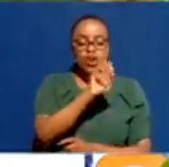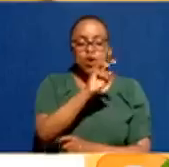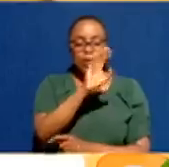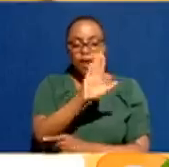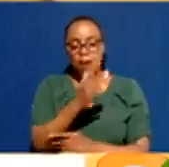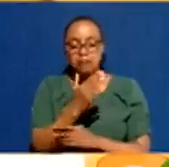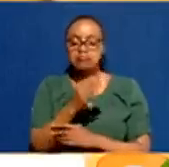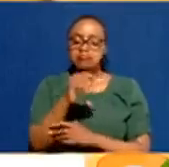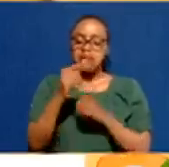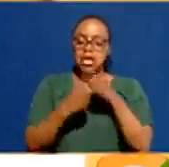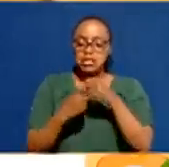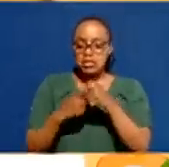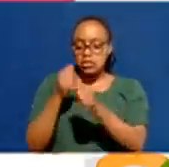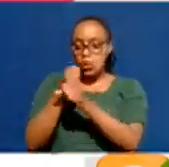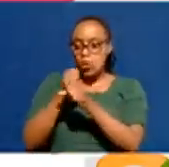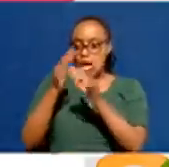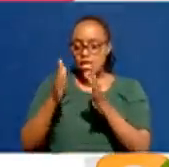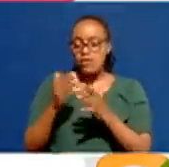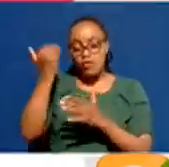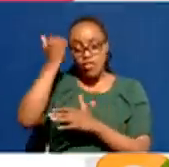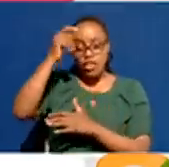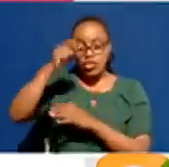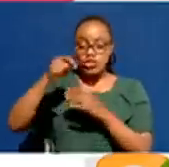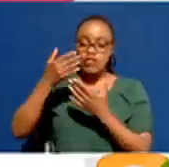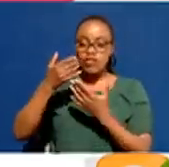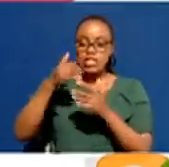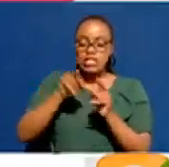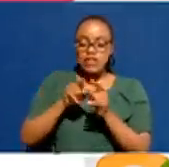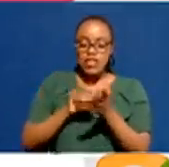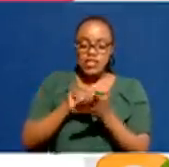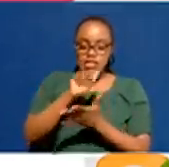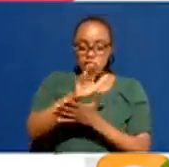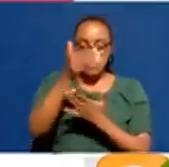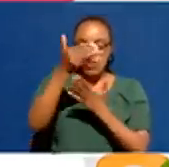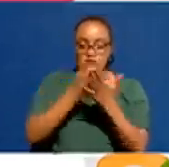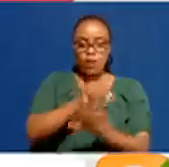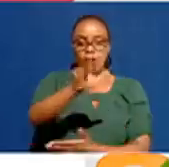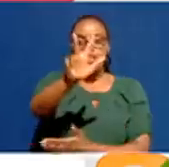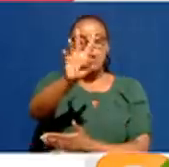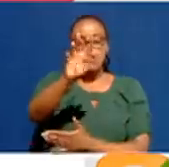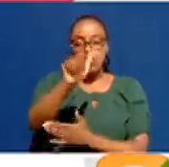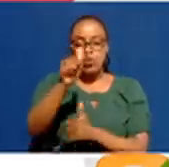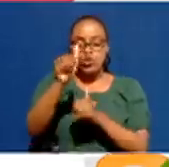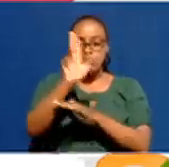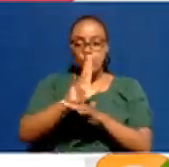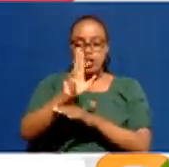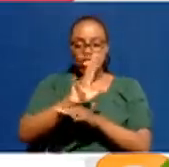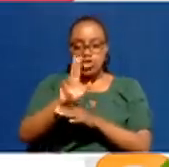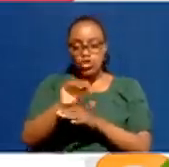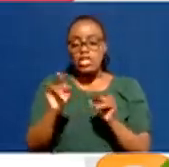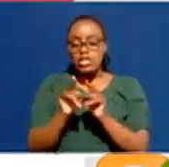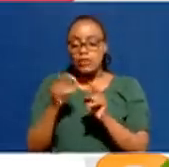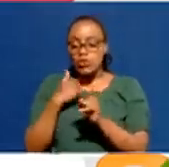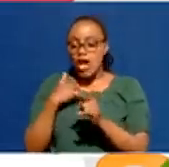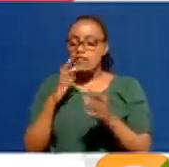will determine whether there was interference with the uploading and transmission of Forms 34A that were used to enter presidential